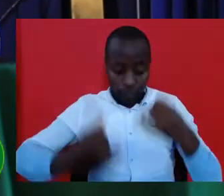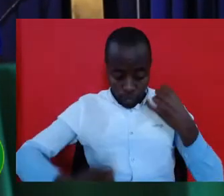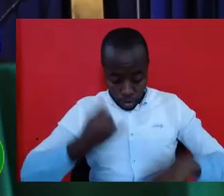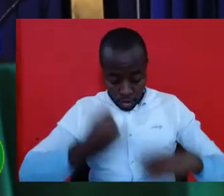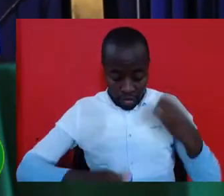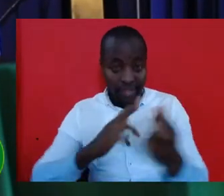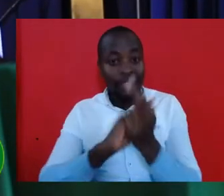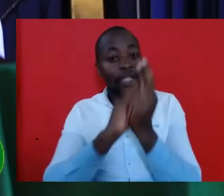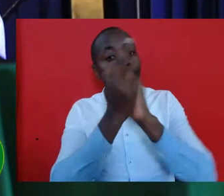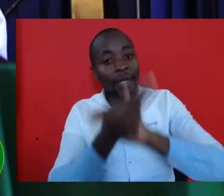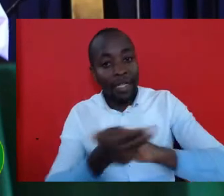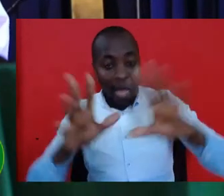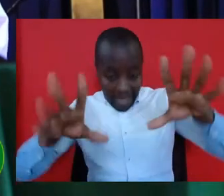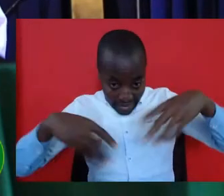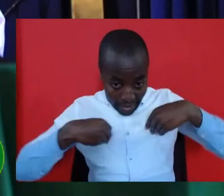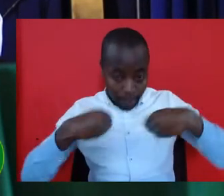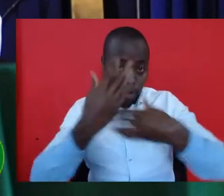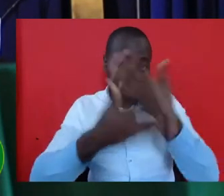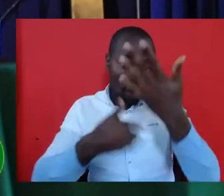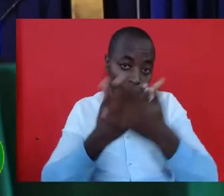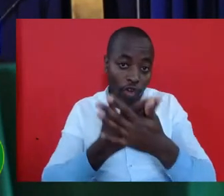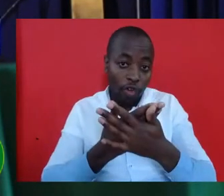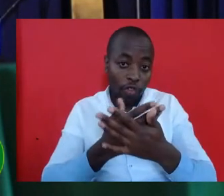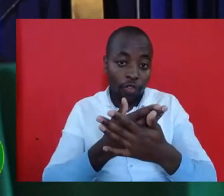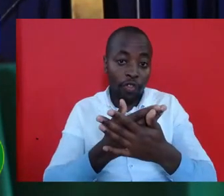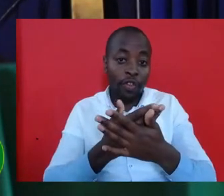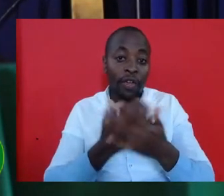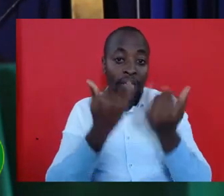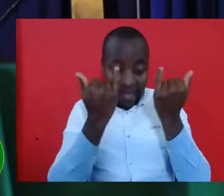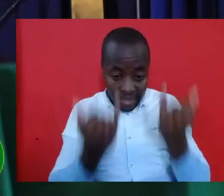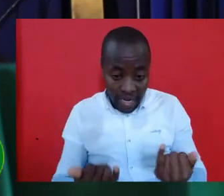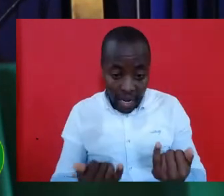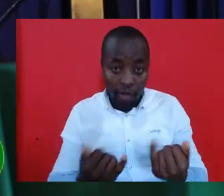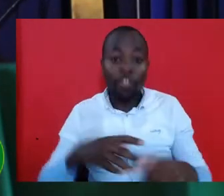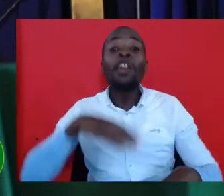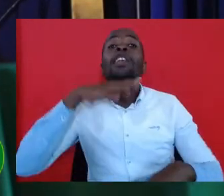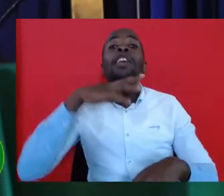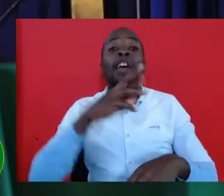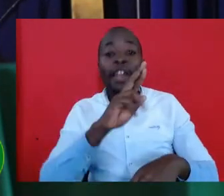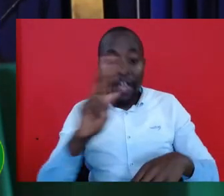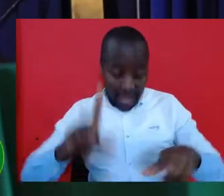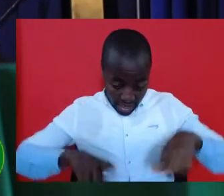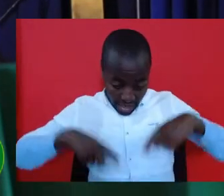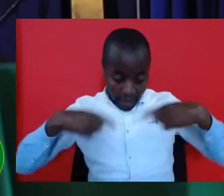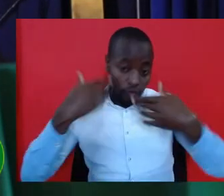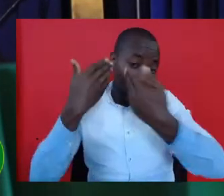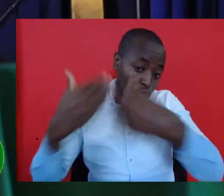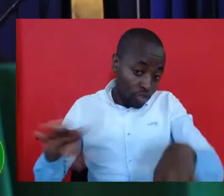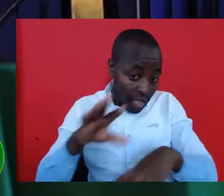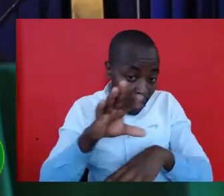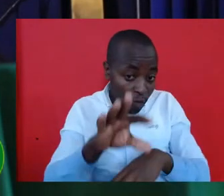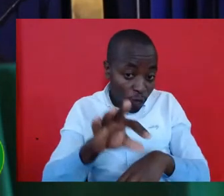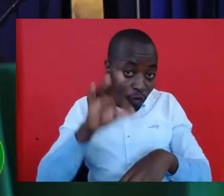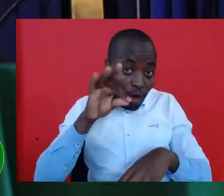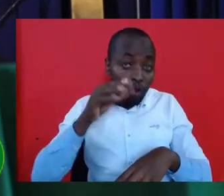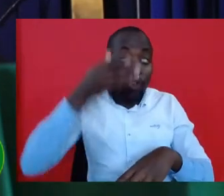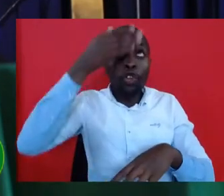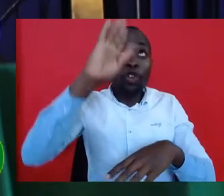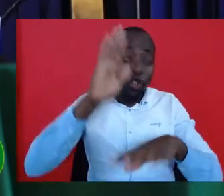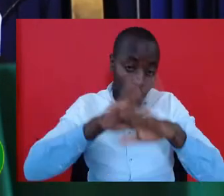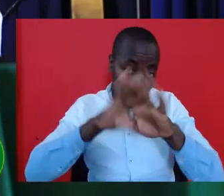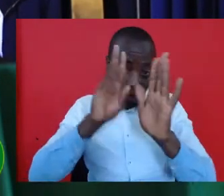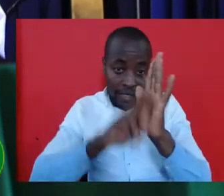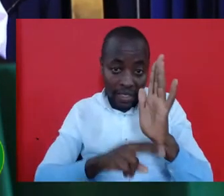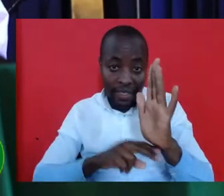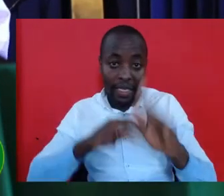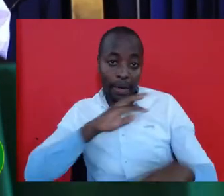that repentance and declares His acceptance, and therefore the dead are alive, the lost are found, and His goodness and mercy